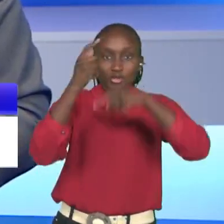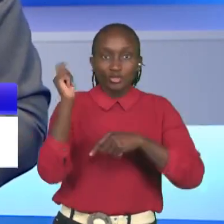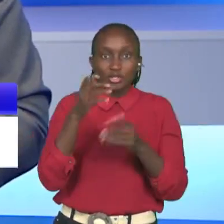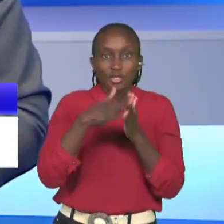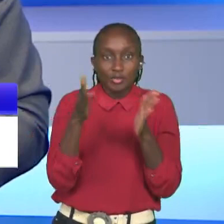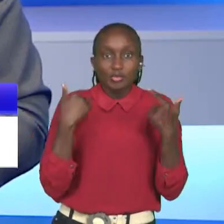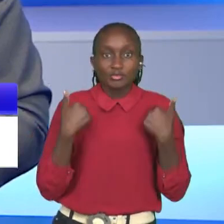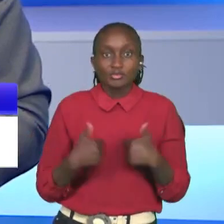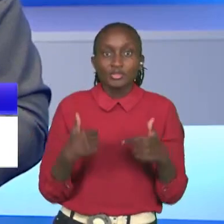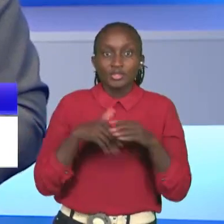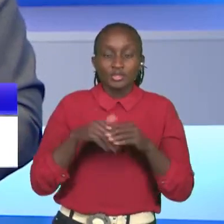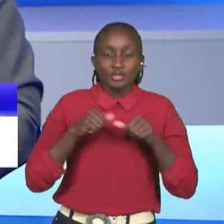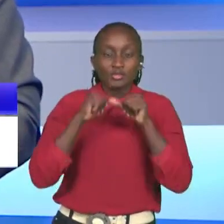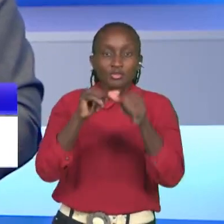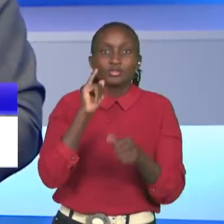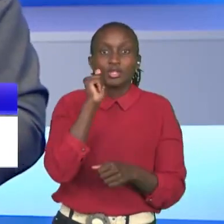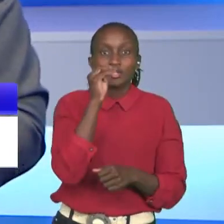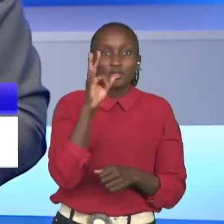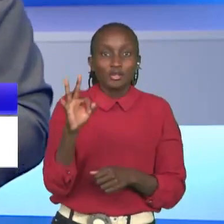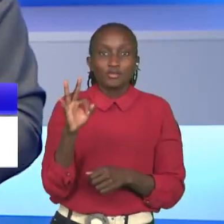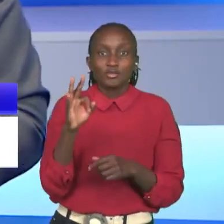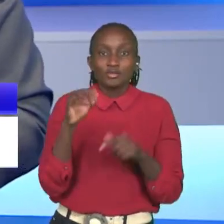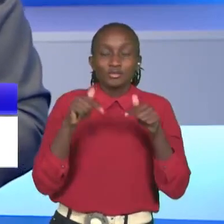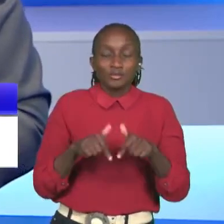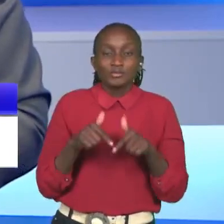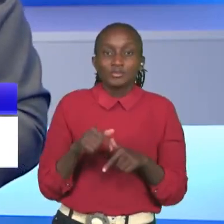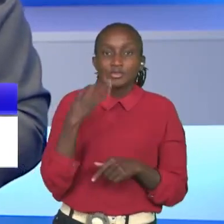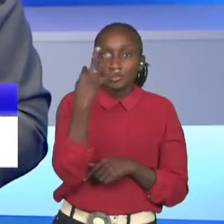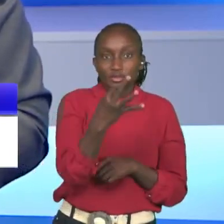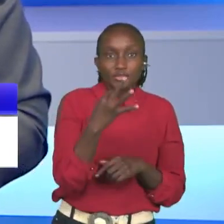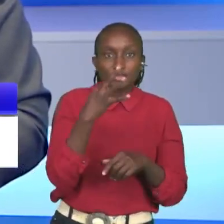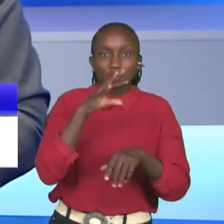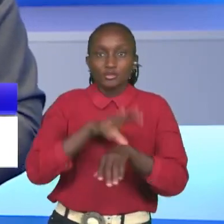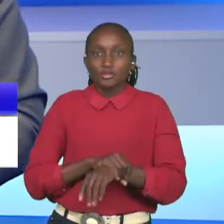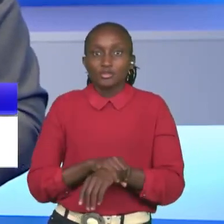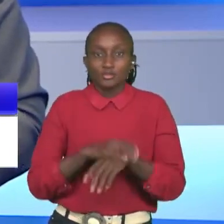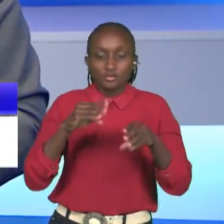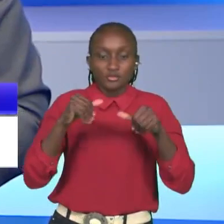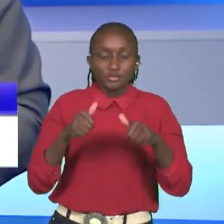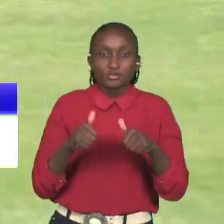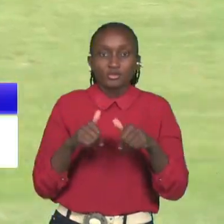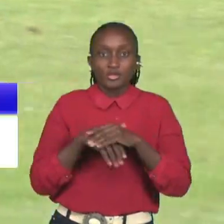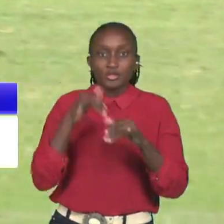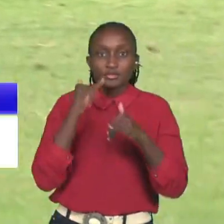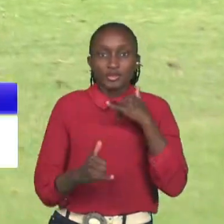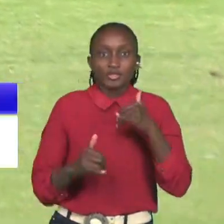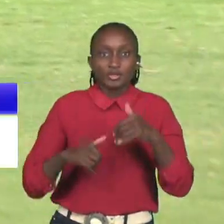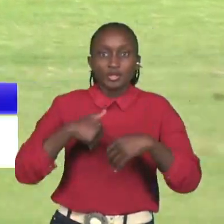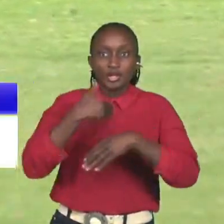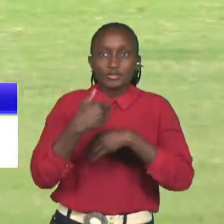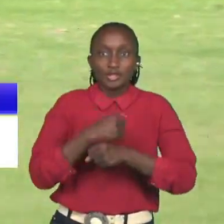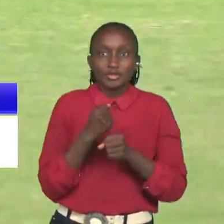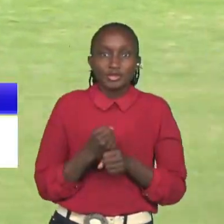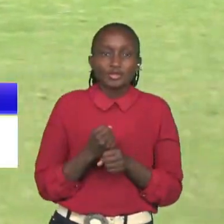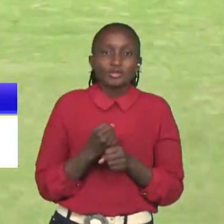ongoing IAAF Athletics World Championships tonight. The trio earned an automatic qualification in the final after making it during